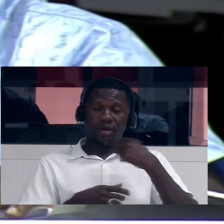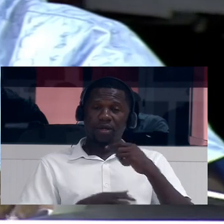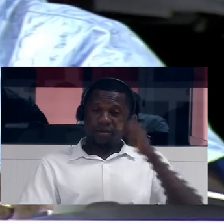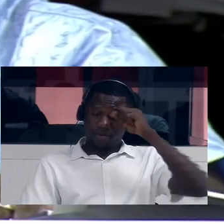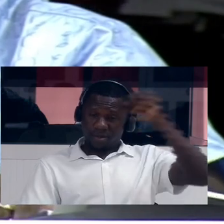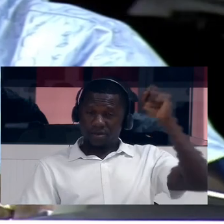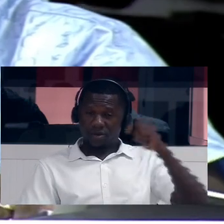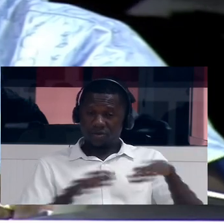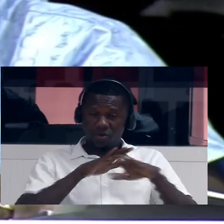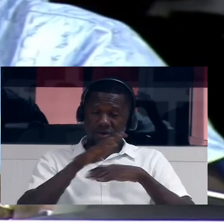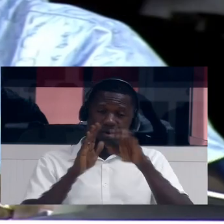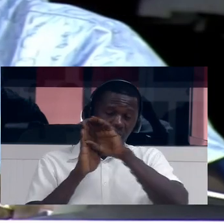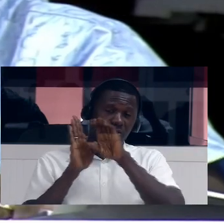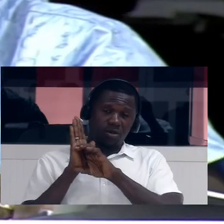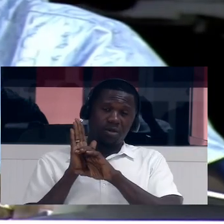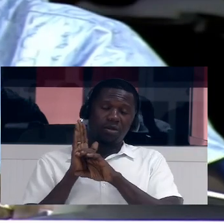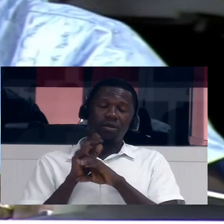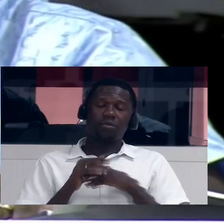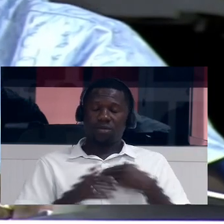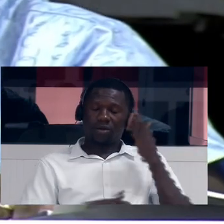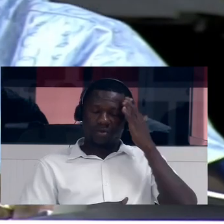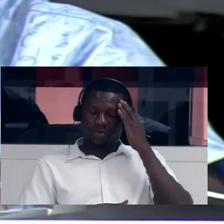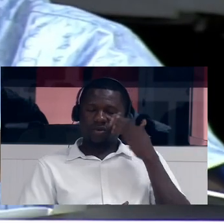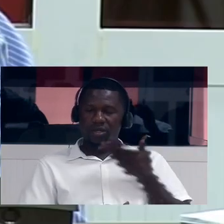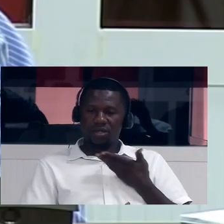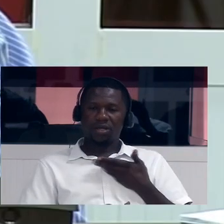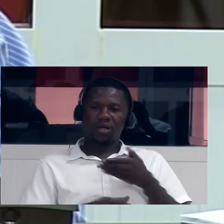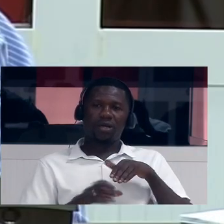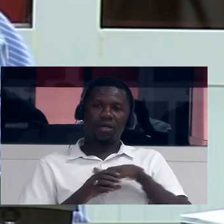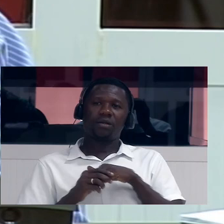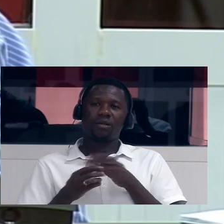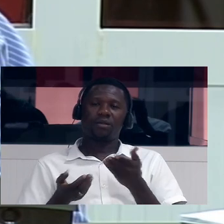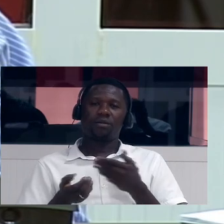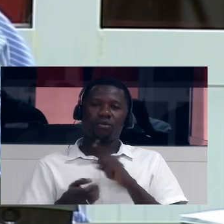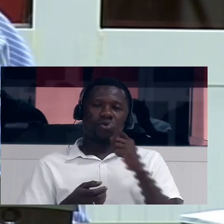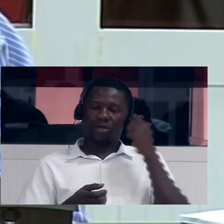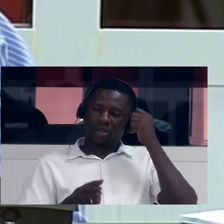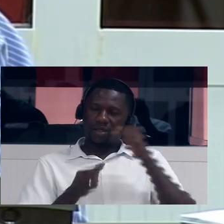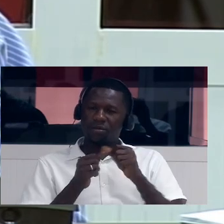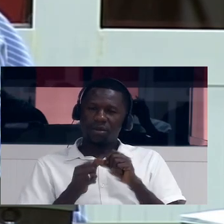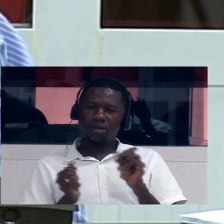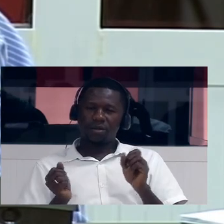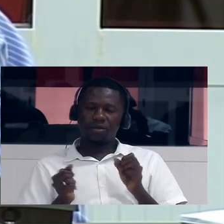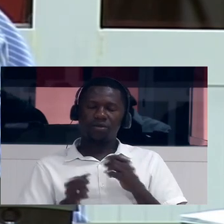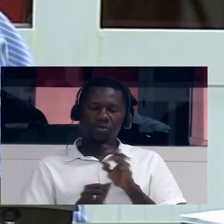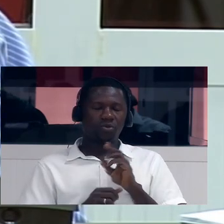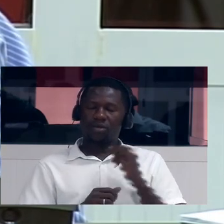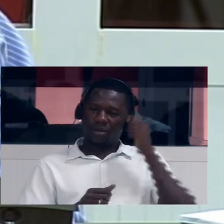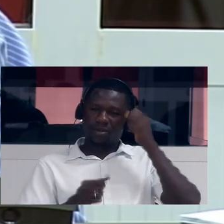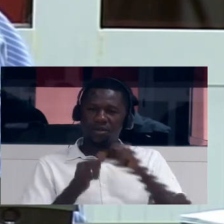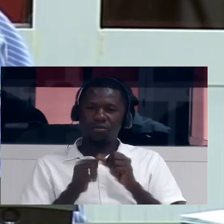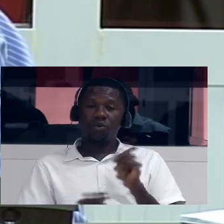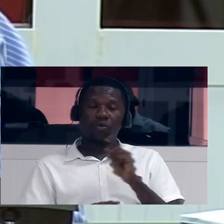Constitution? I know he has a hand in it. I know that. But you can't recall. I cannot tell you. But